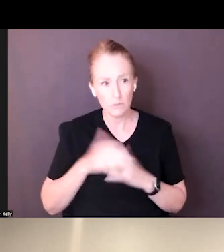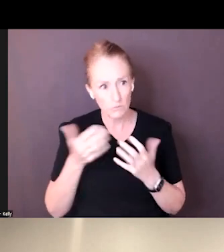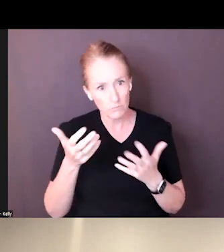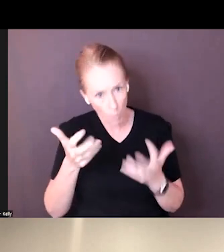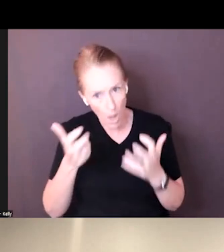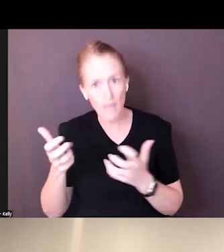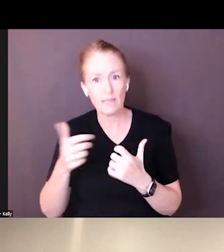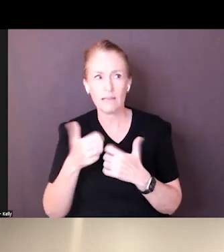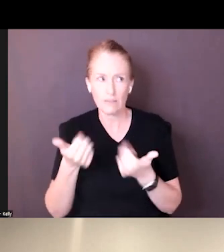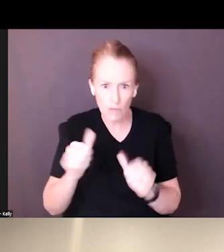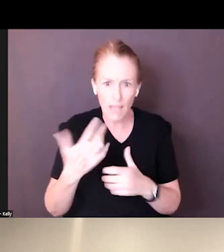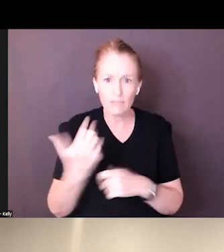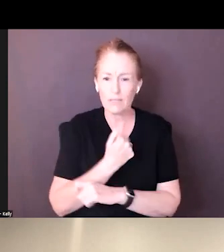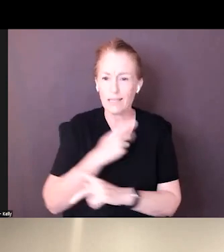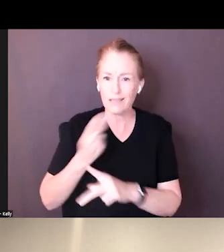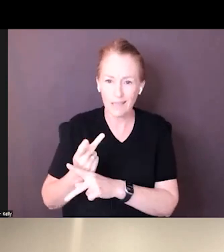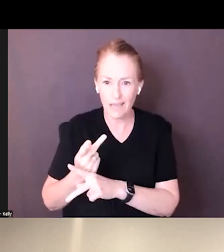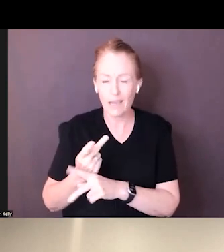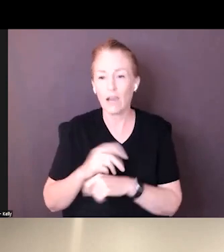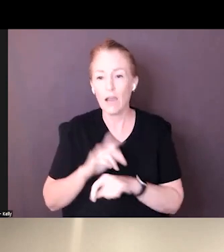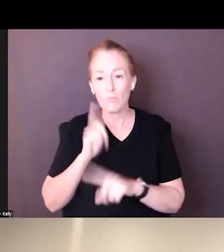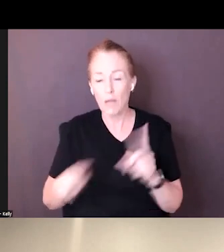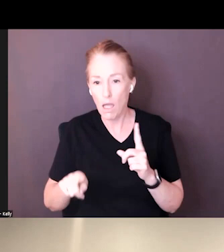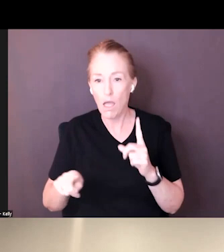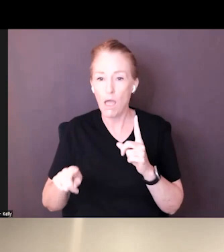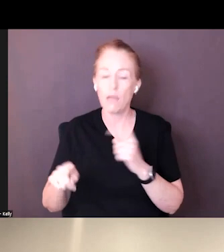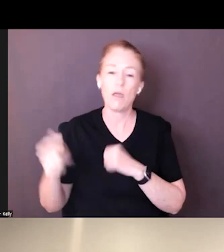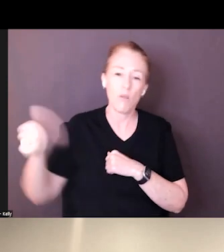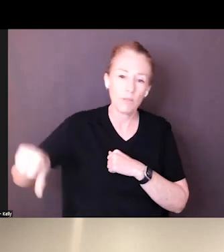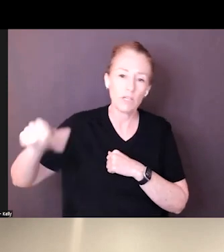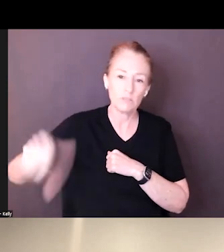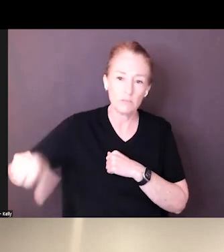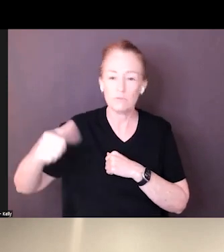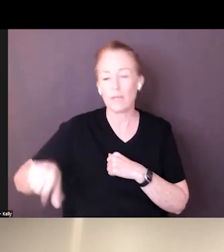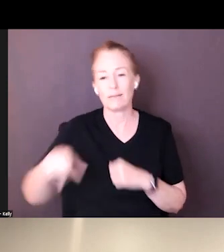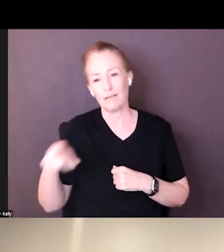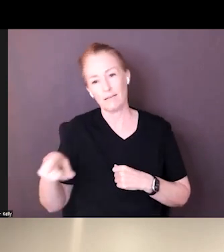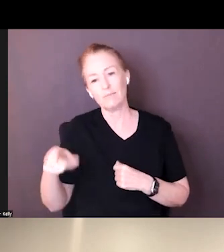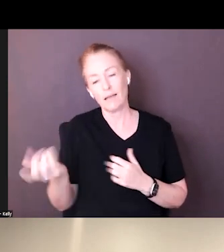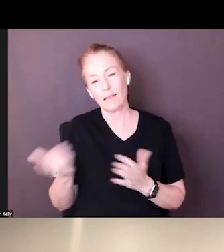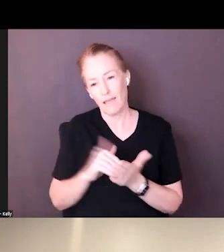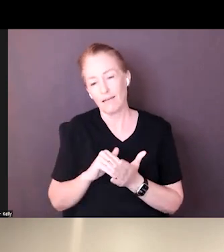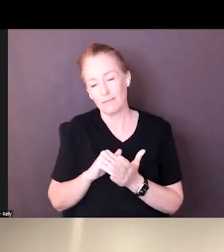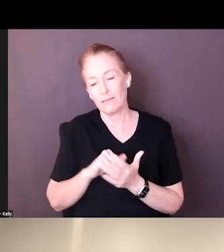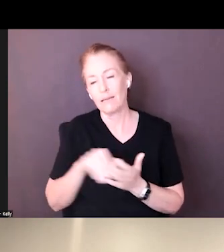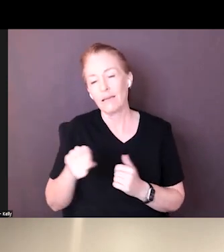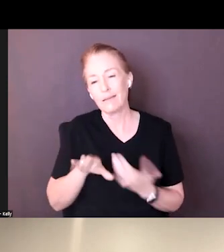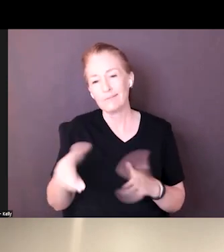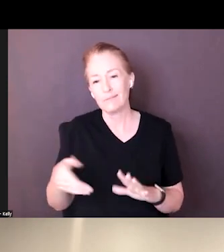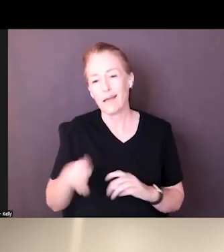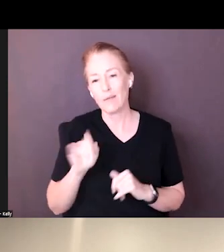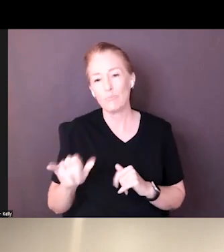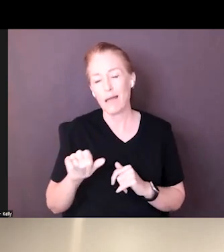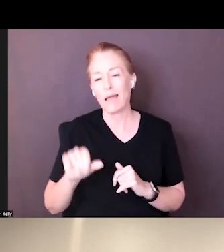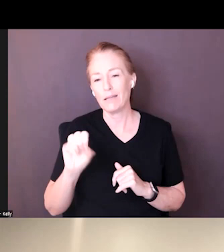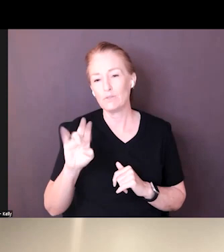but eventually experienced one rejection too many and also died by suicide. I think it's important to